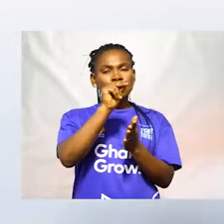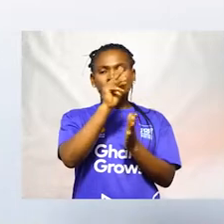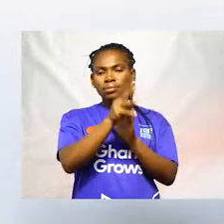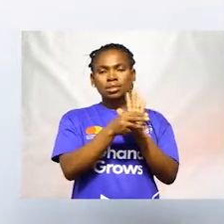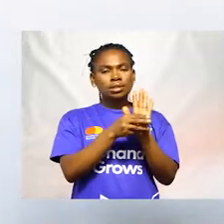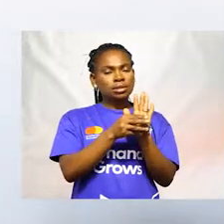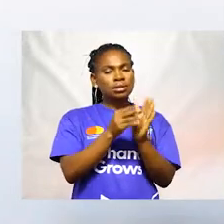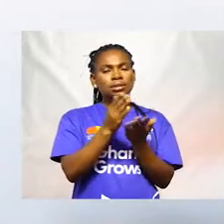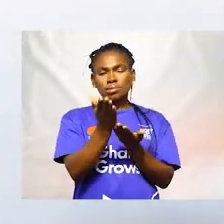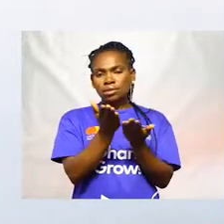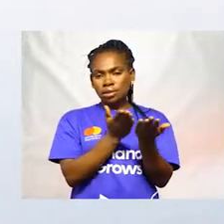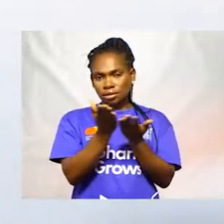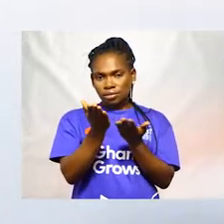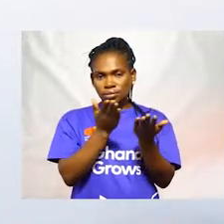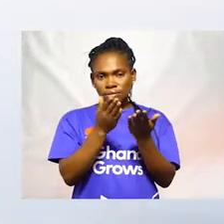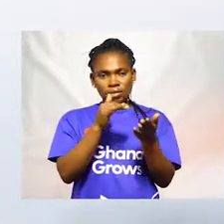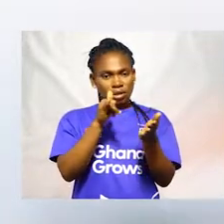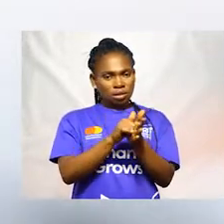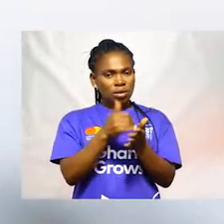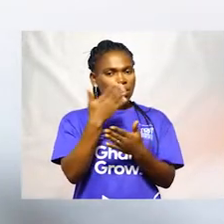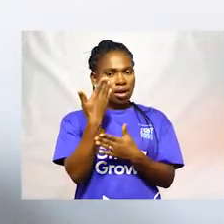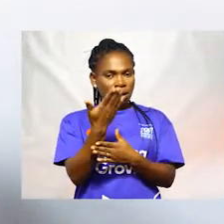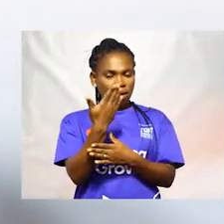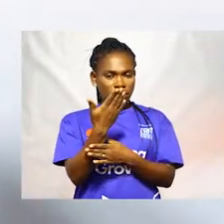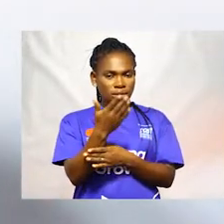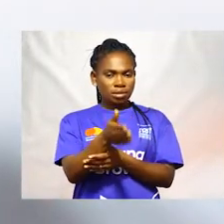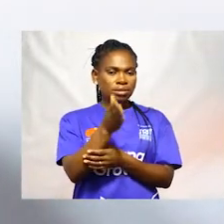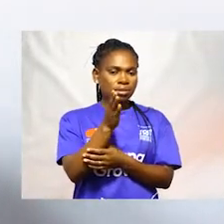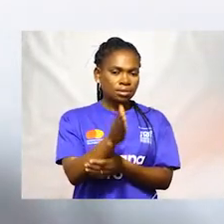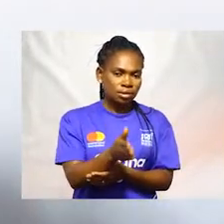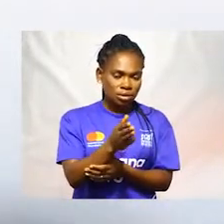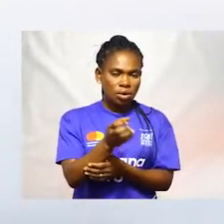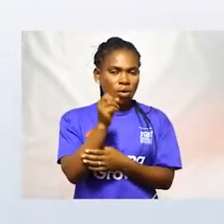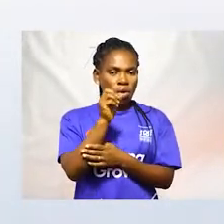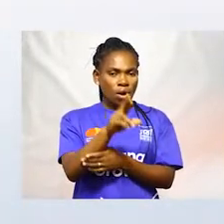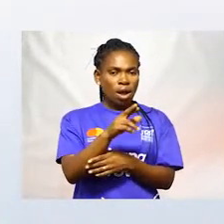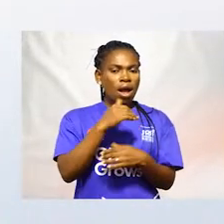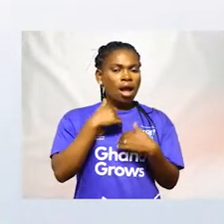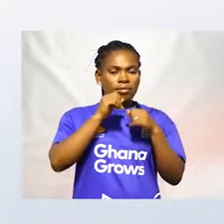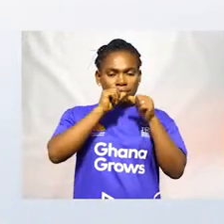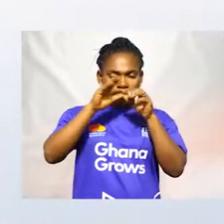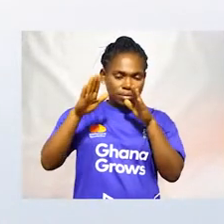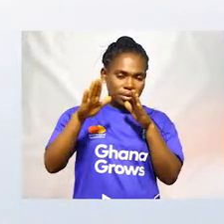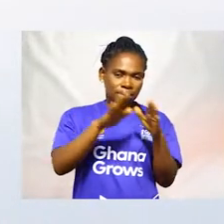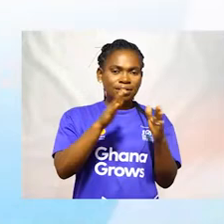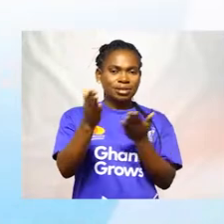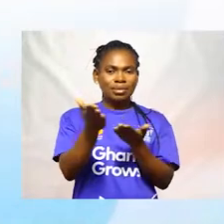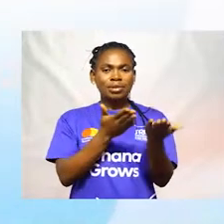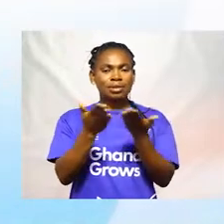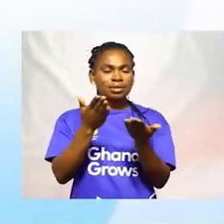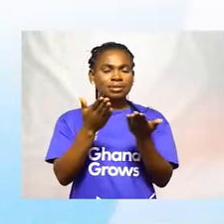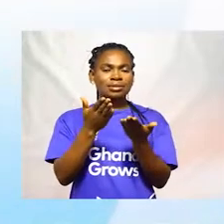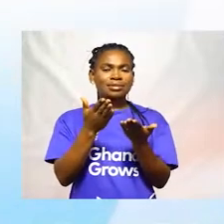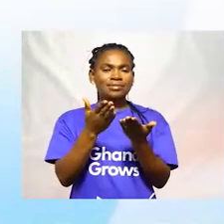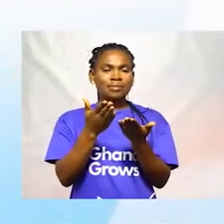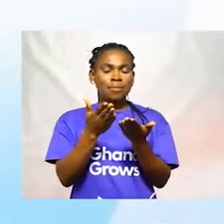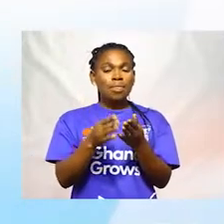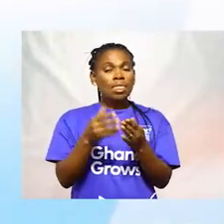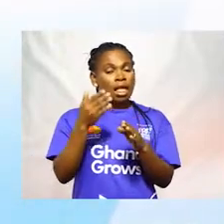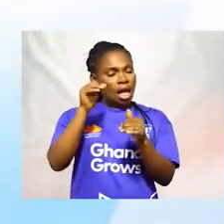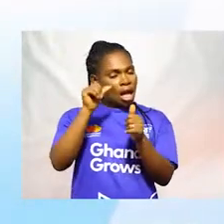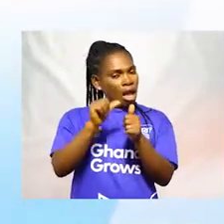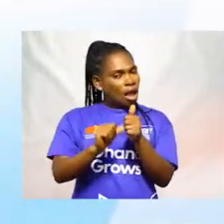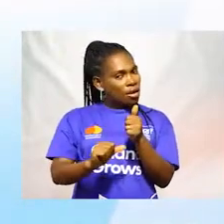service is your handshake or you saying, have a blessed service in the presence of the Lord. So